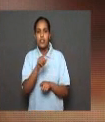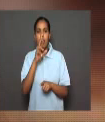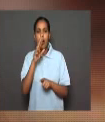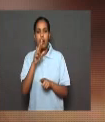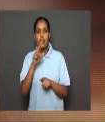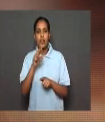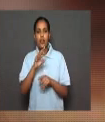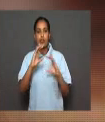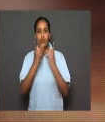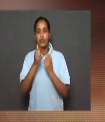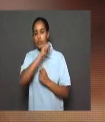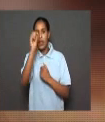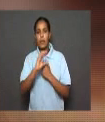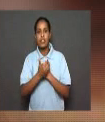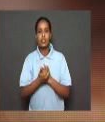at room temperature.